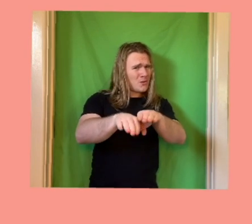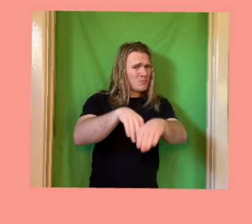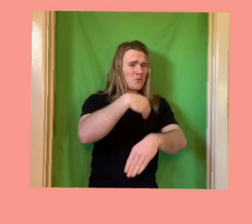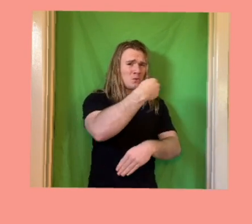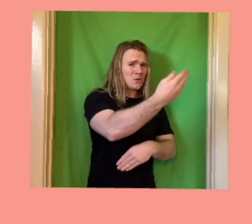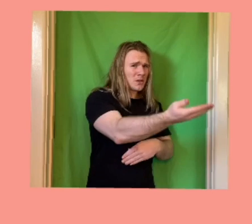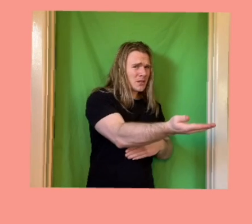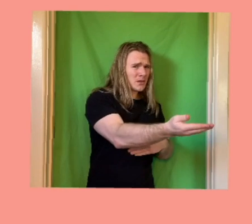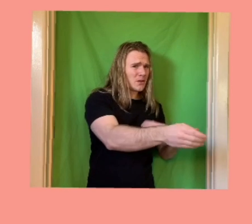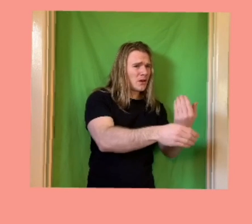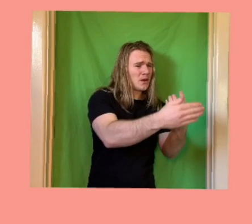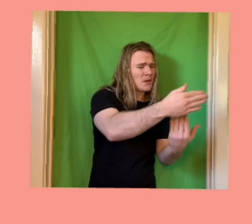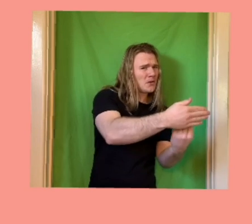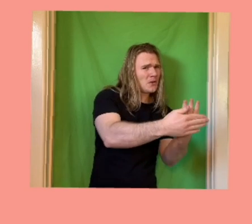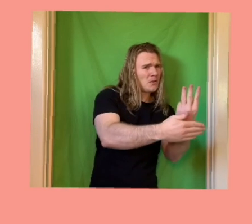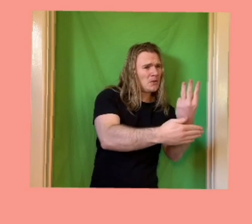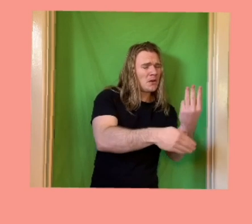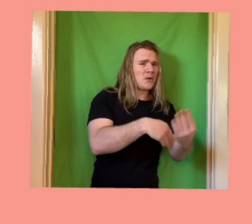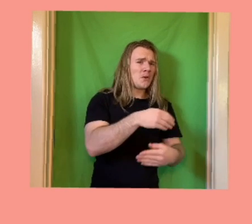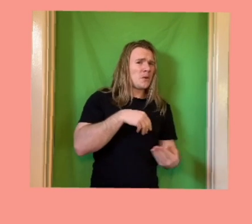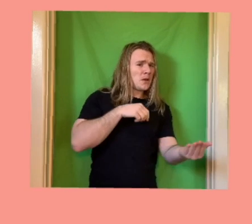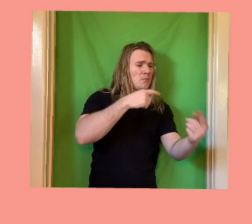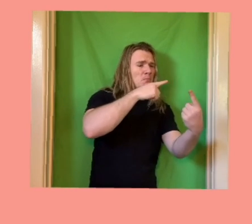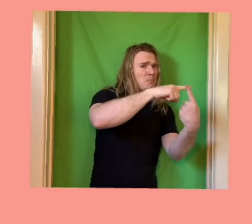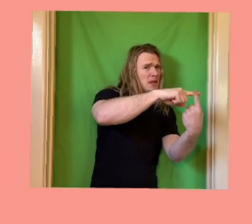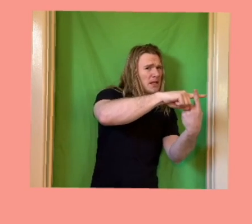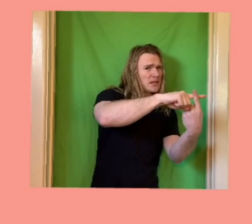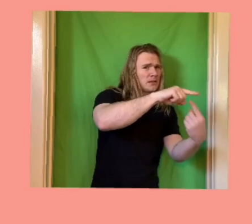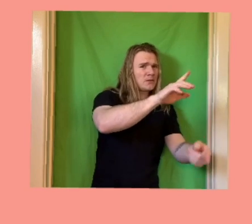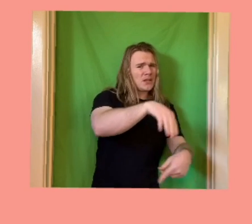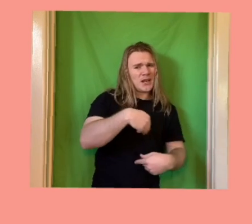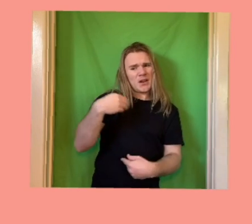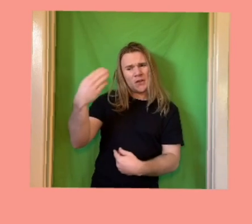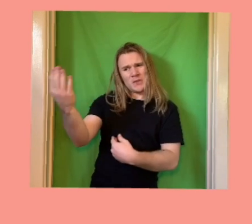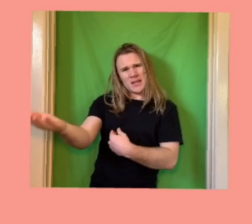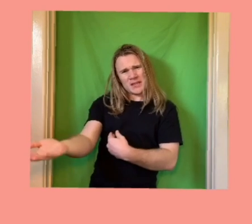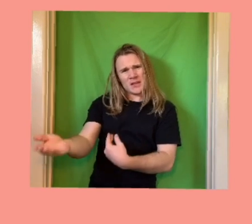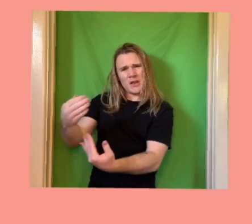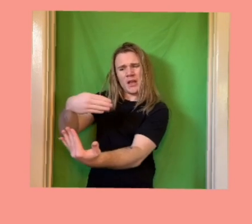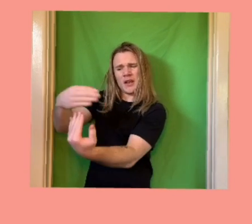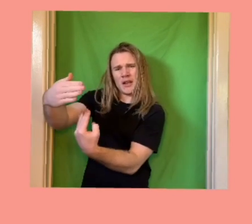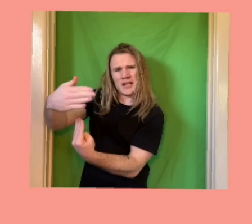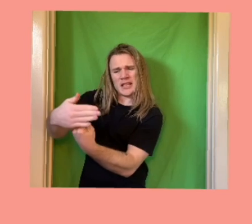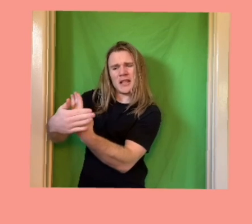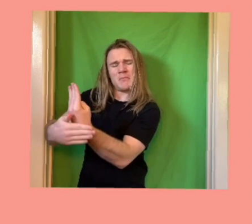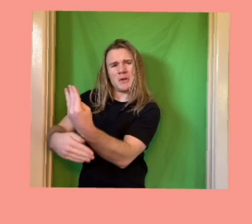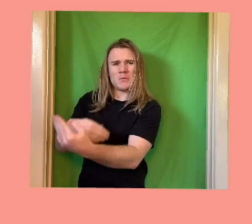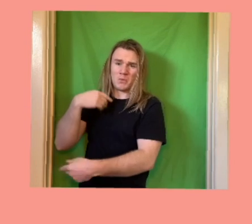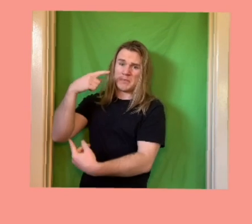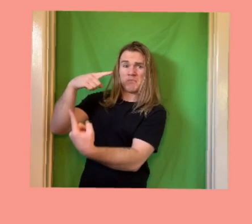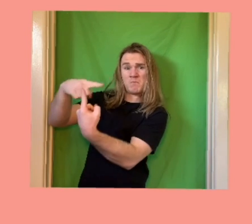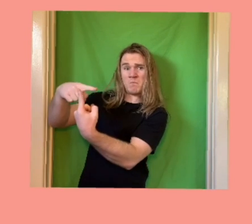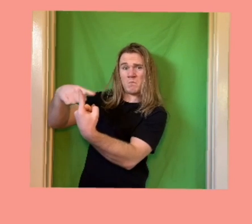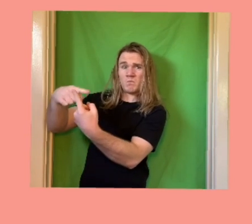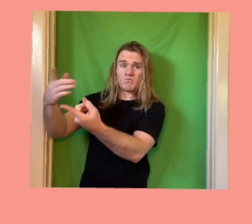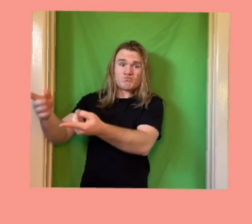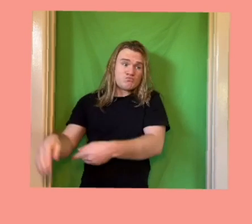We also learned that we can group numbers in any order, adding or